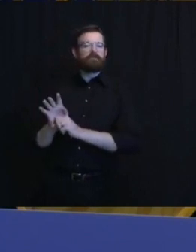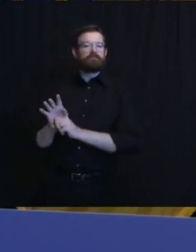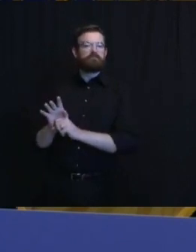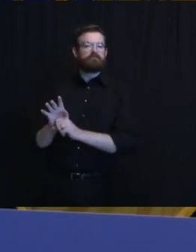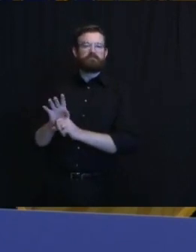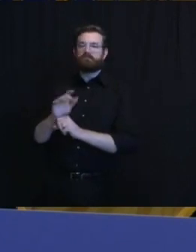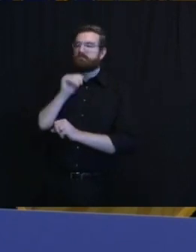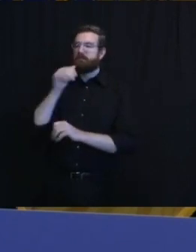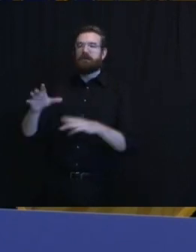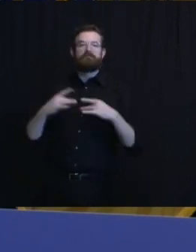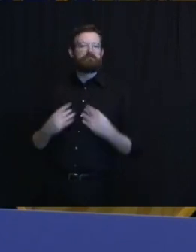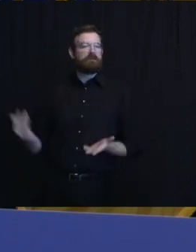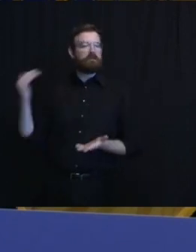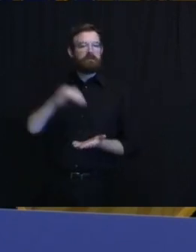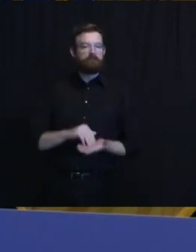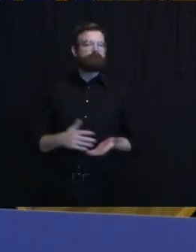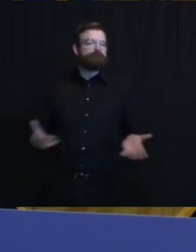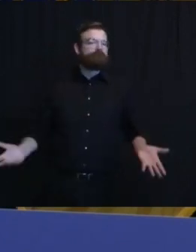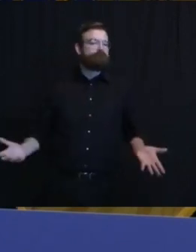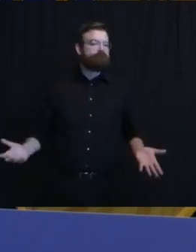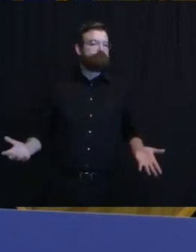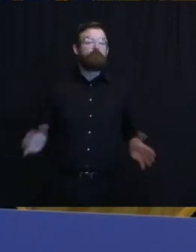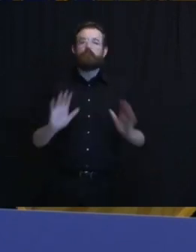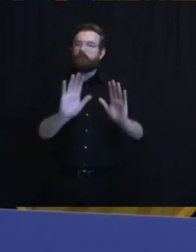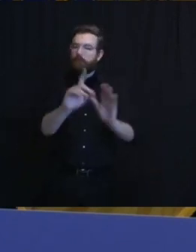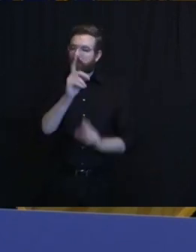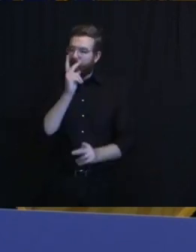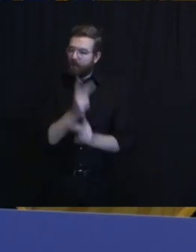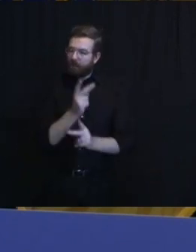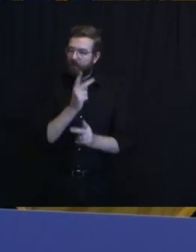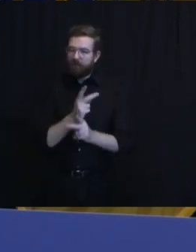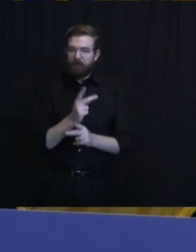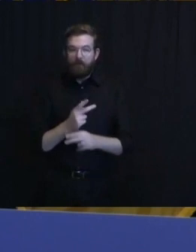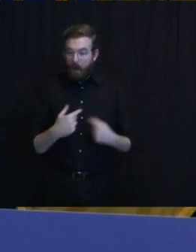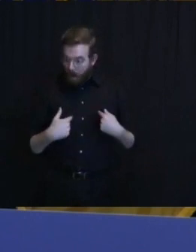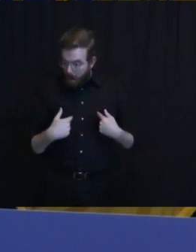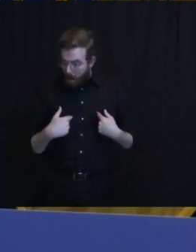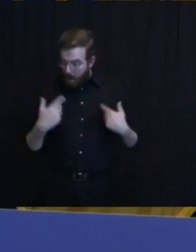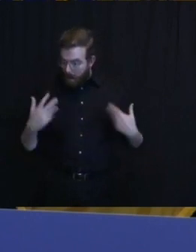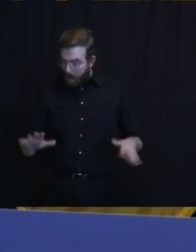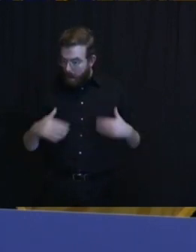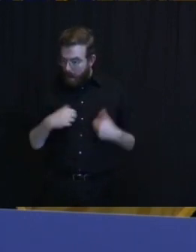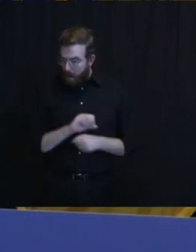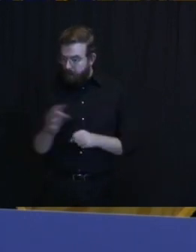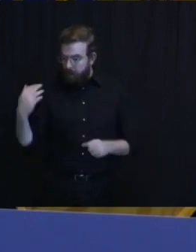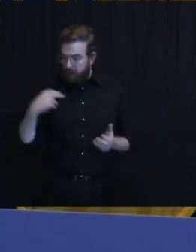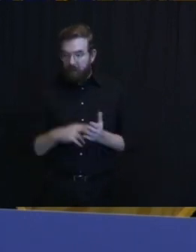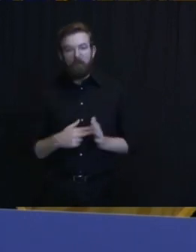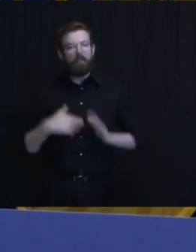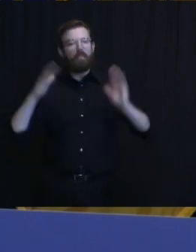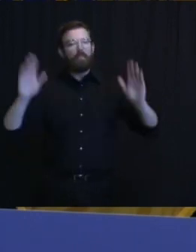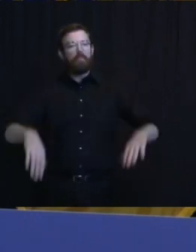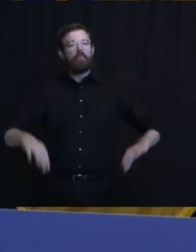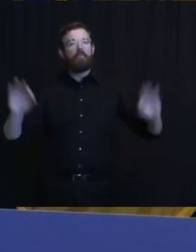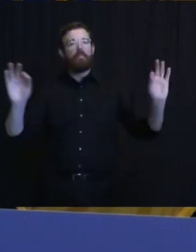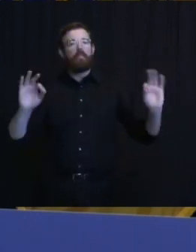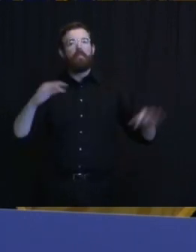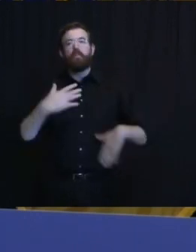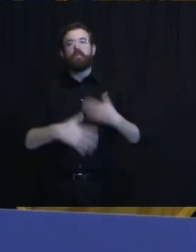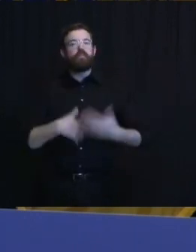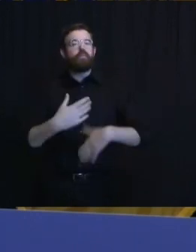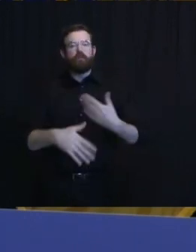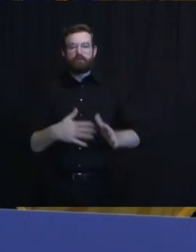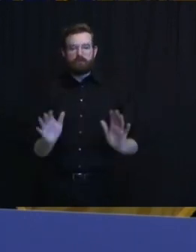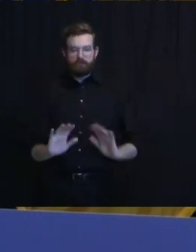social distancing, the masking, the appropriate hand hygiene and other personal hygiene factors